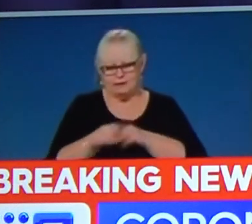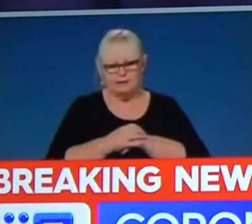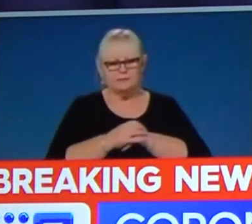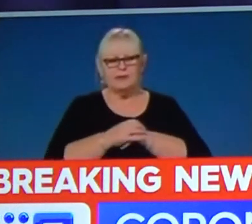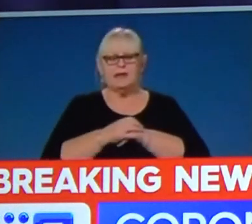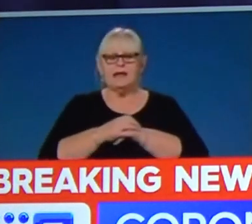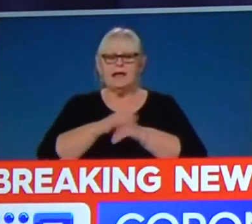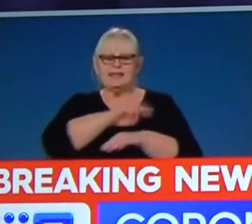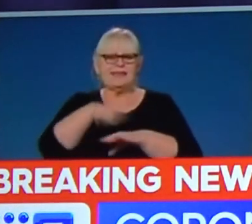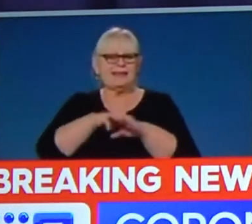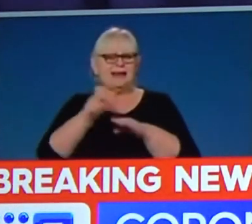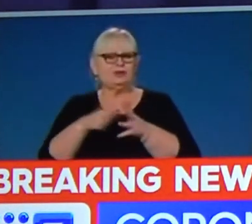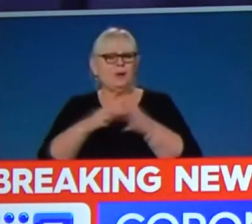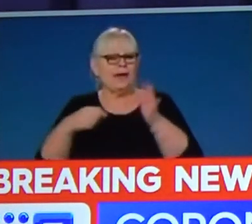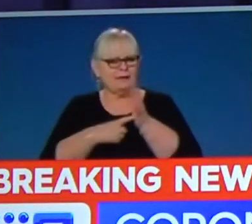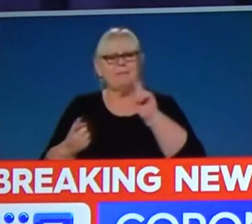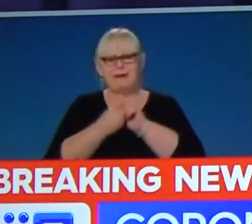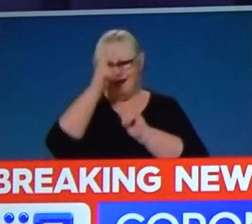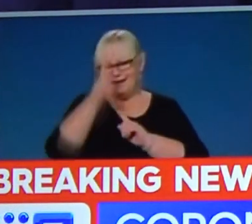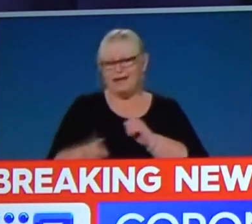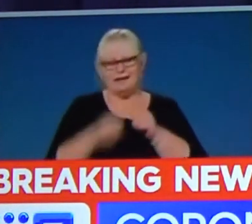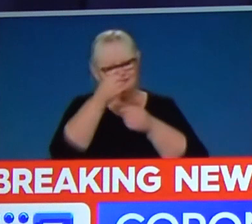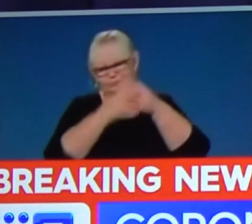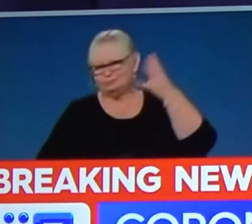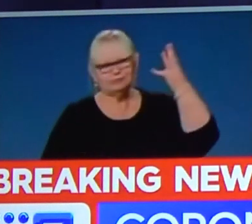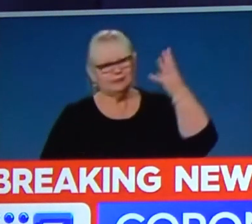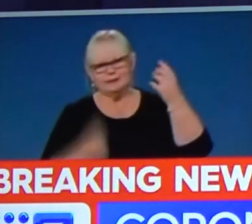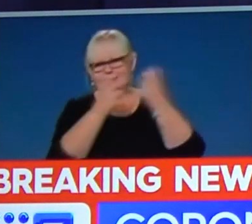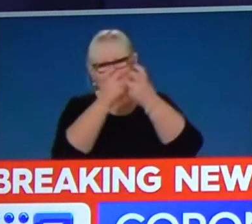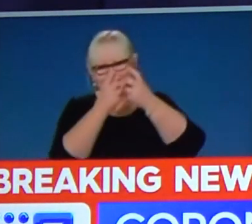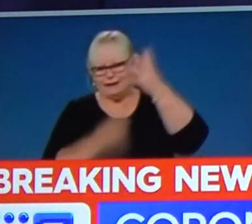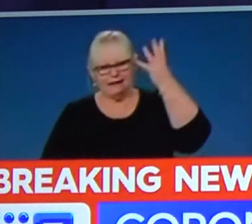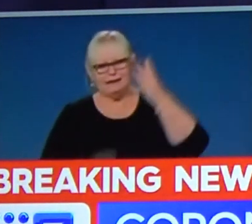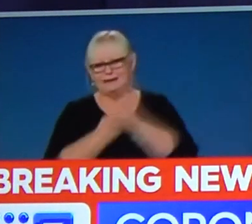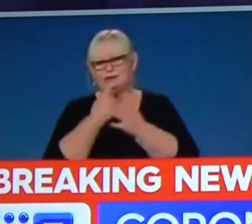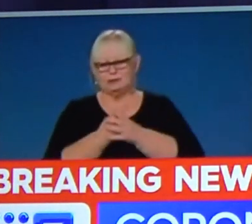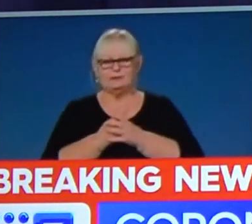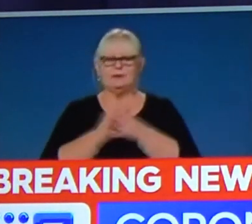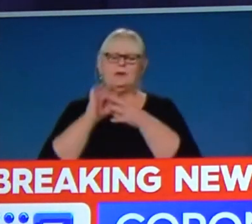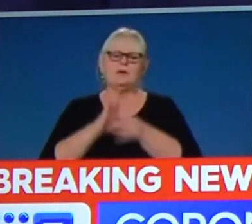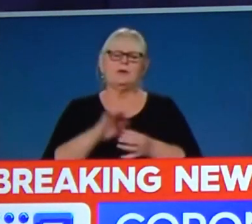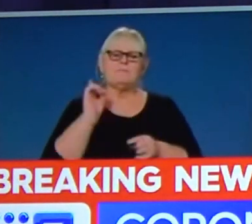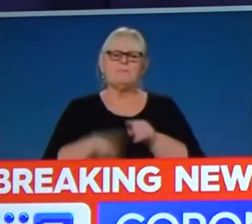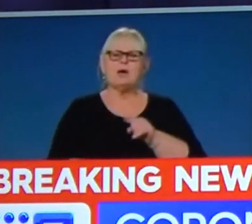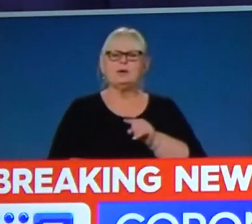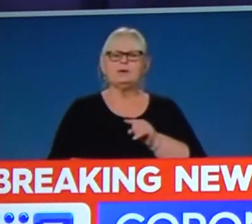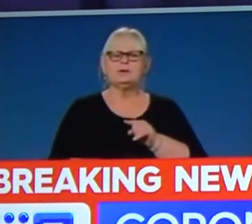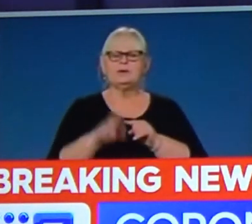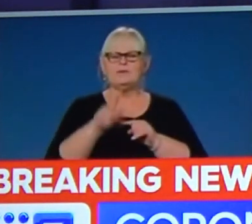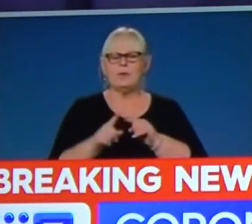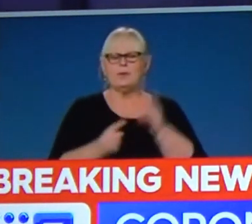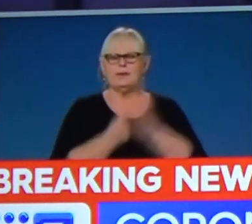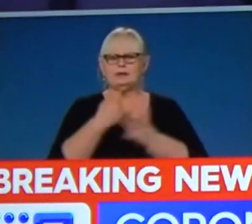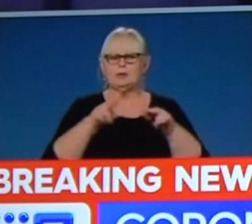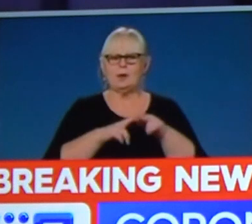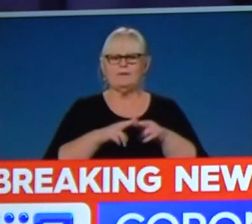National Cabinet met to consider a series of issues, and they related principally, firstly, to the